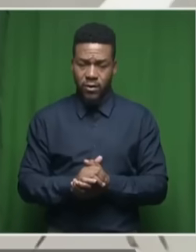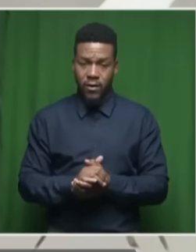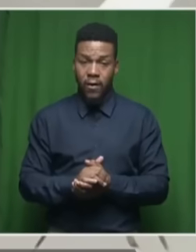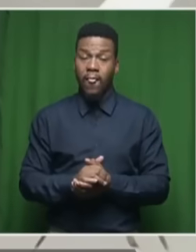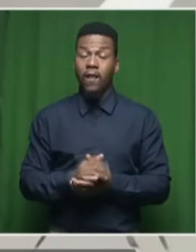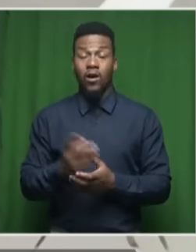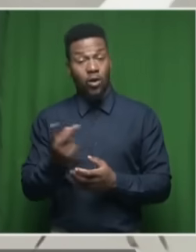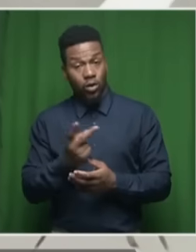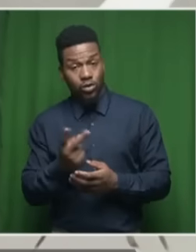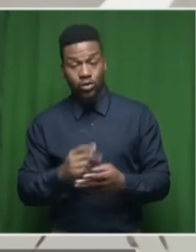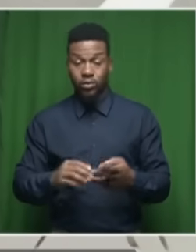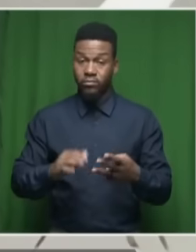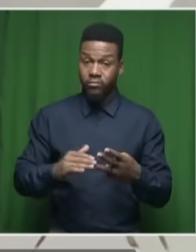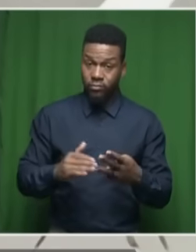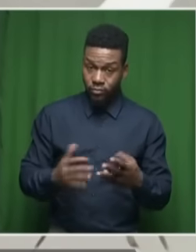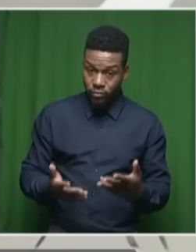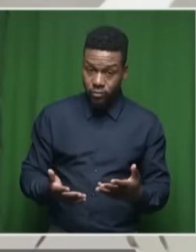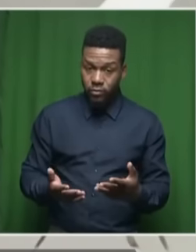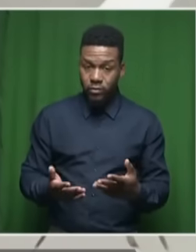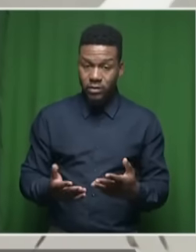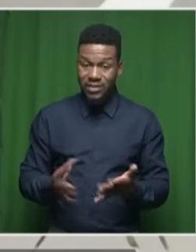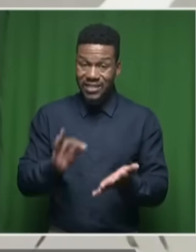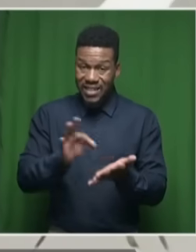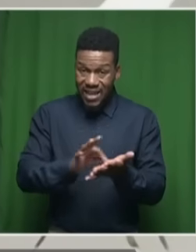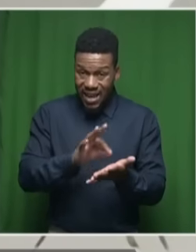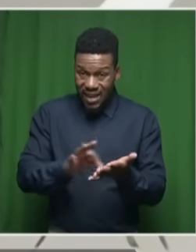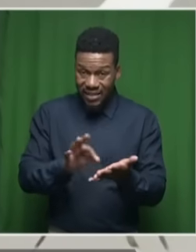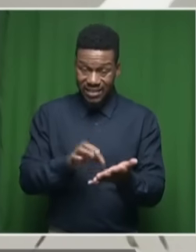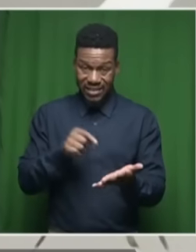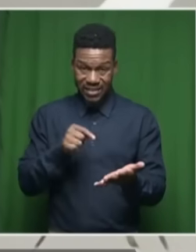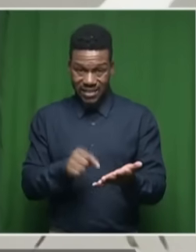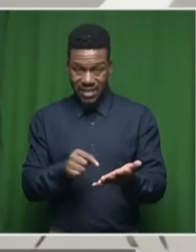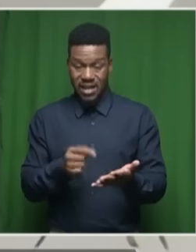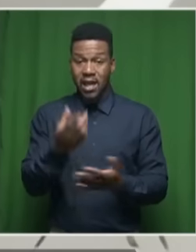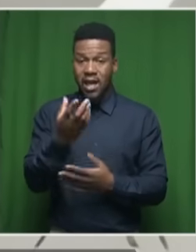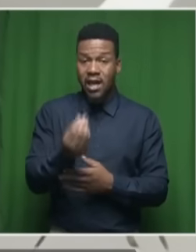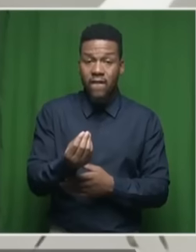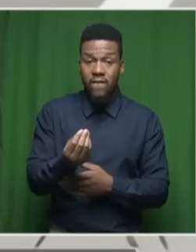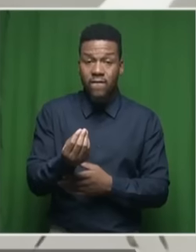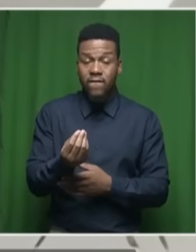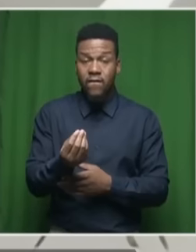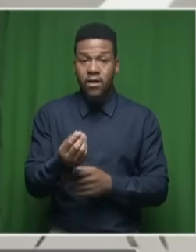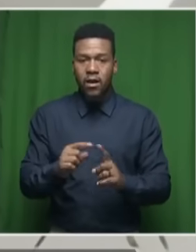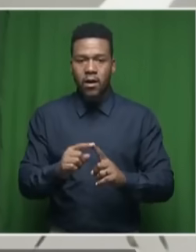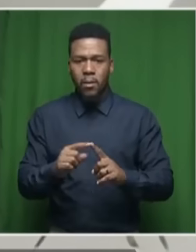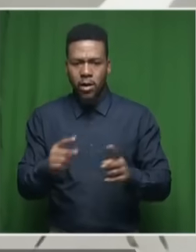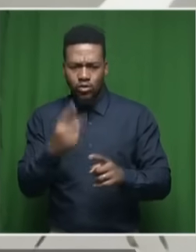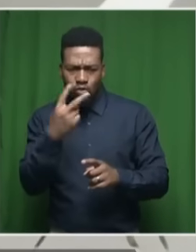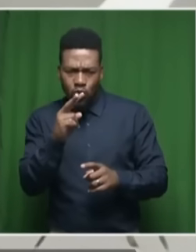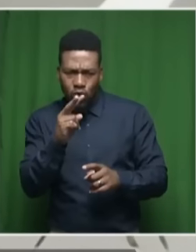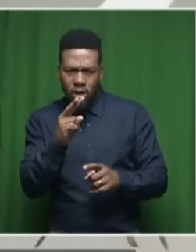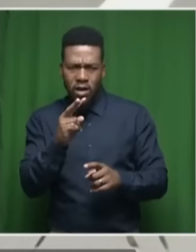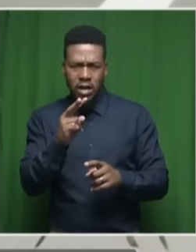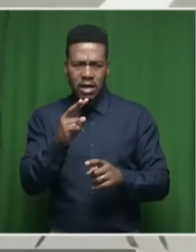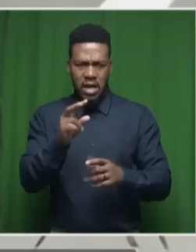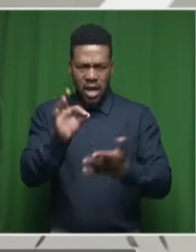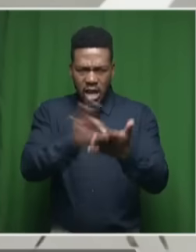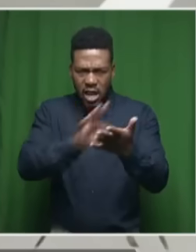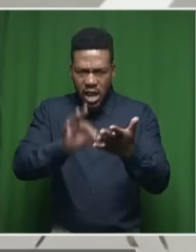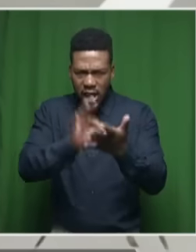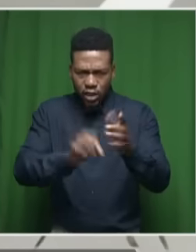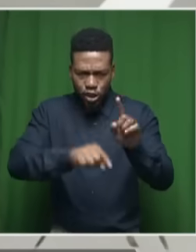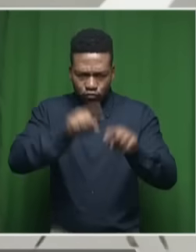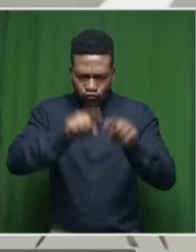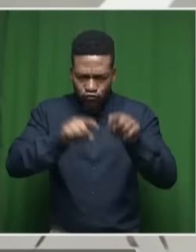you having these elections in a period where, when you look at the election trends in the past